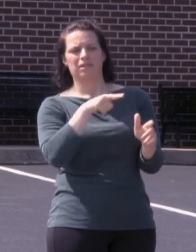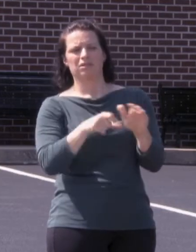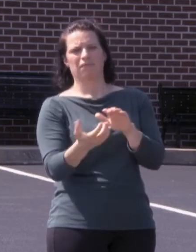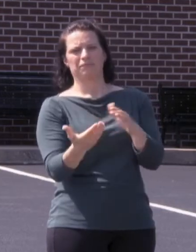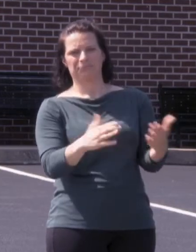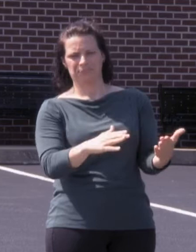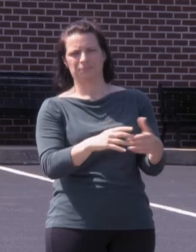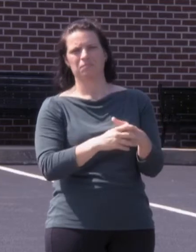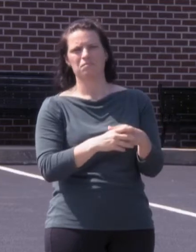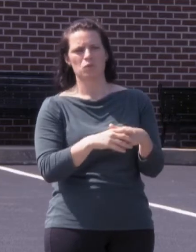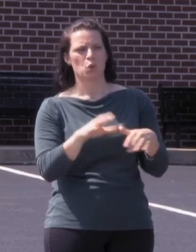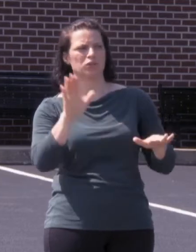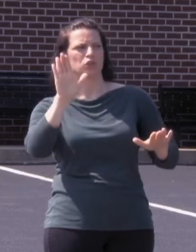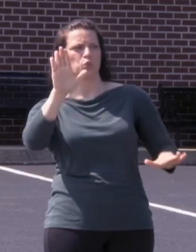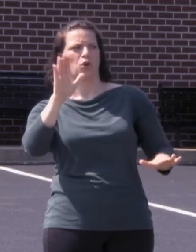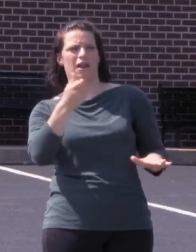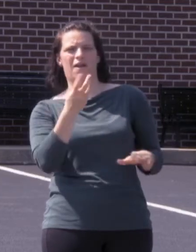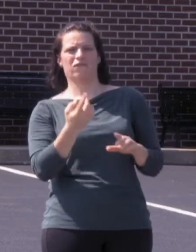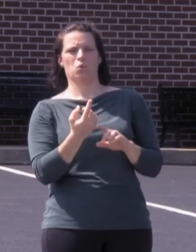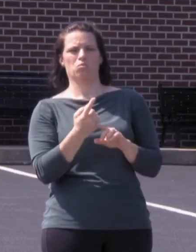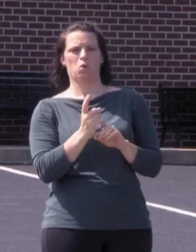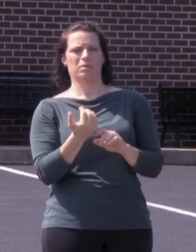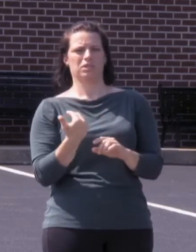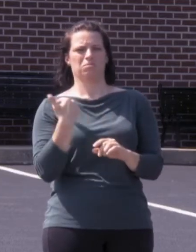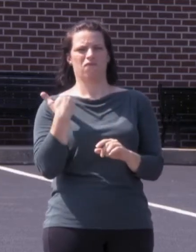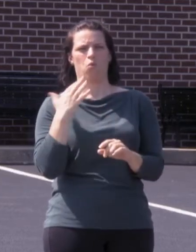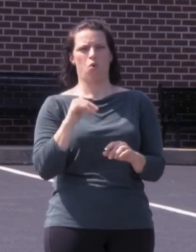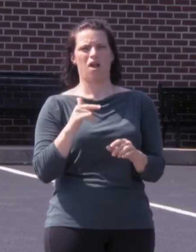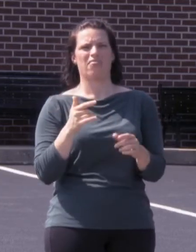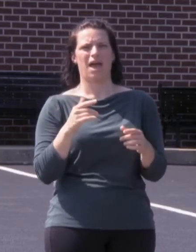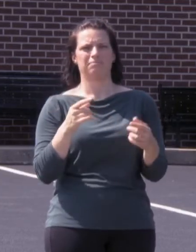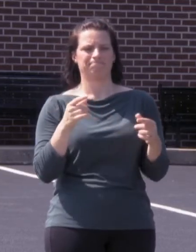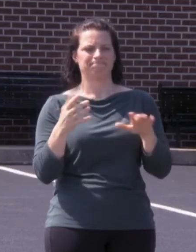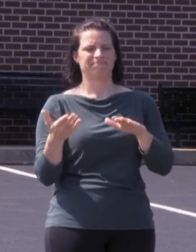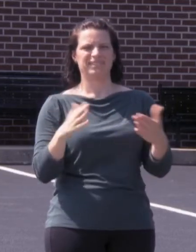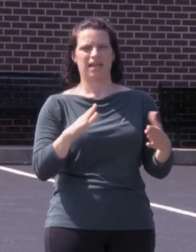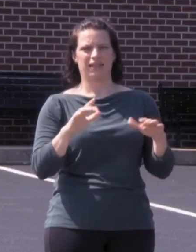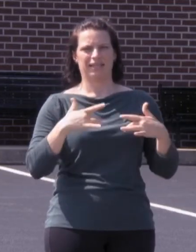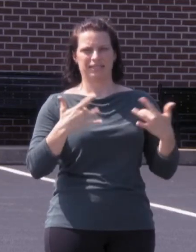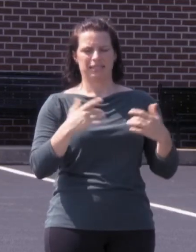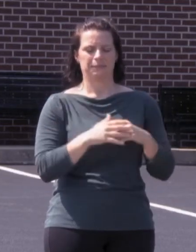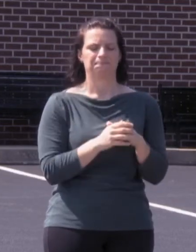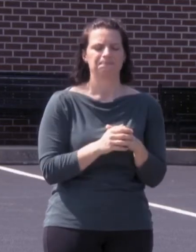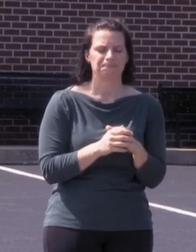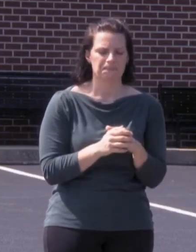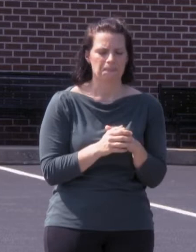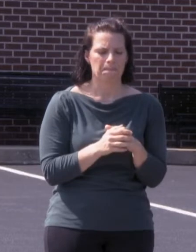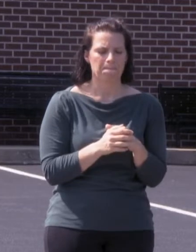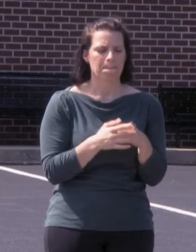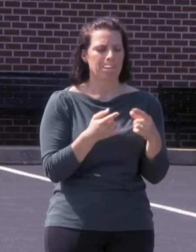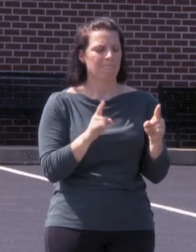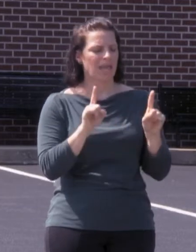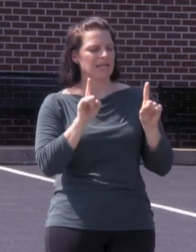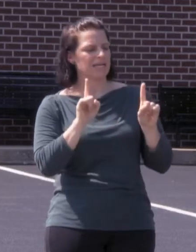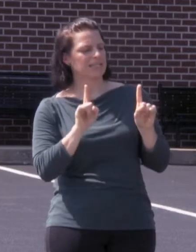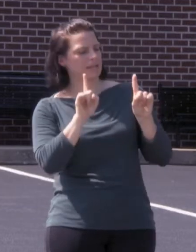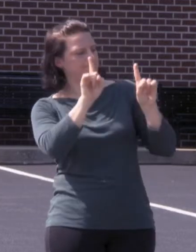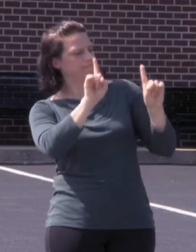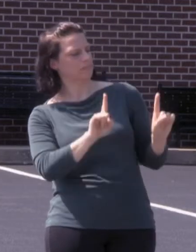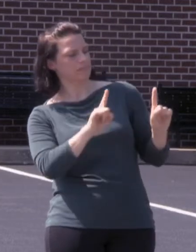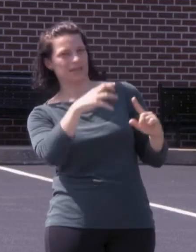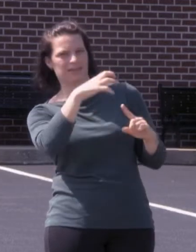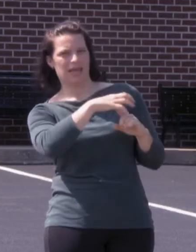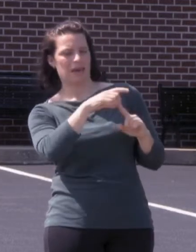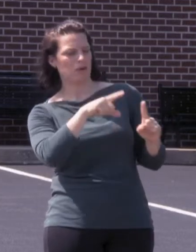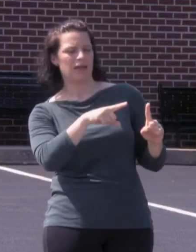sworn in a few moments before that fatal incident. And as I stood next to her in the Capitol and she